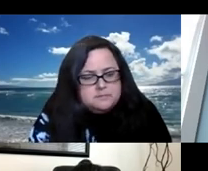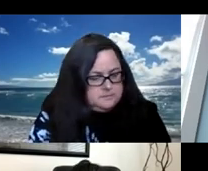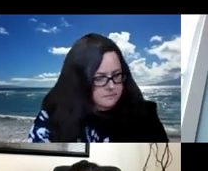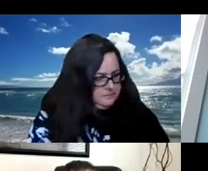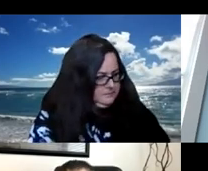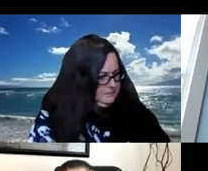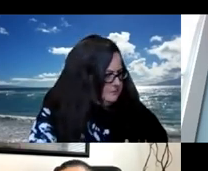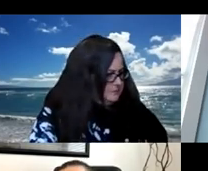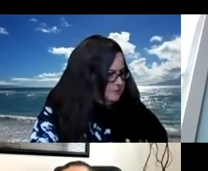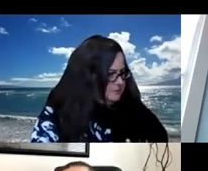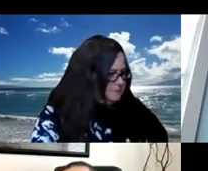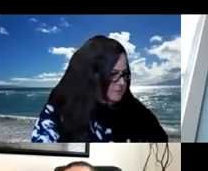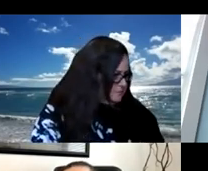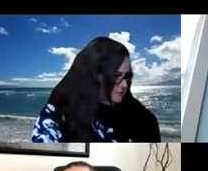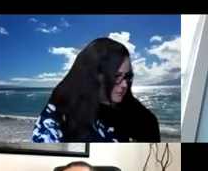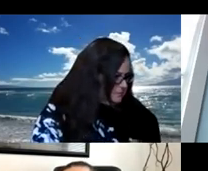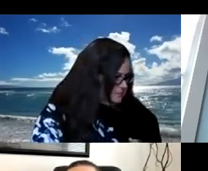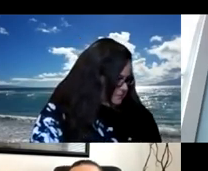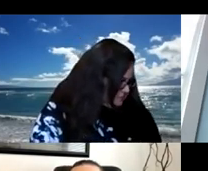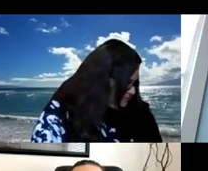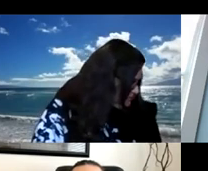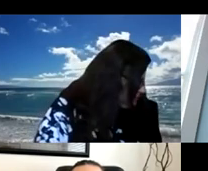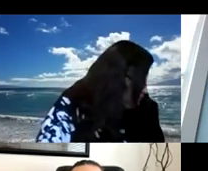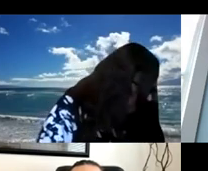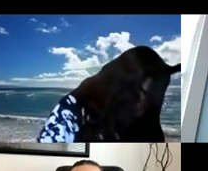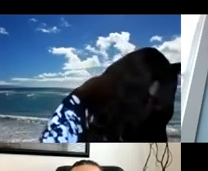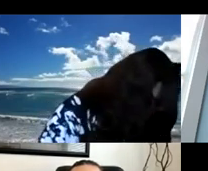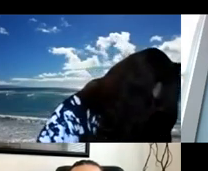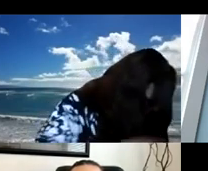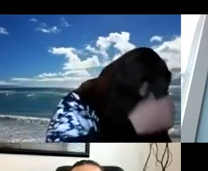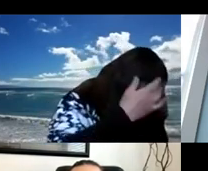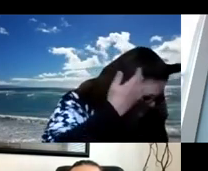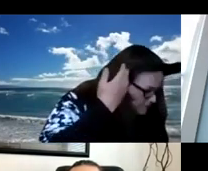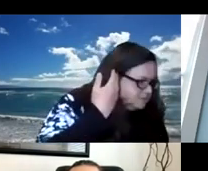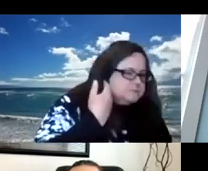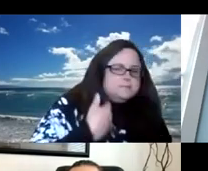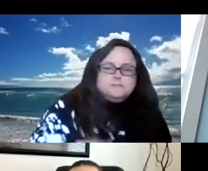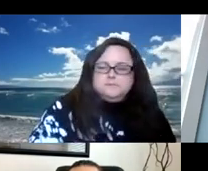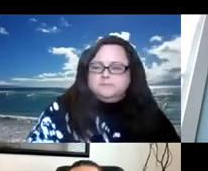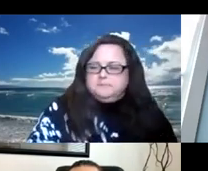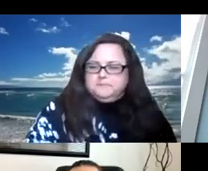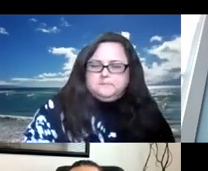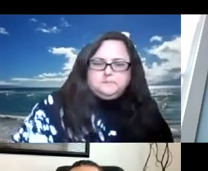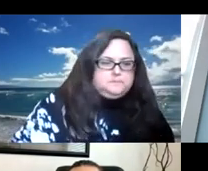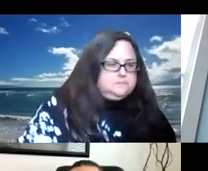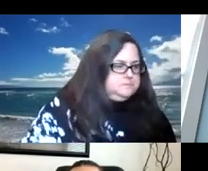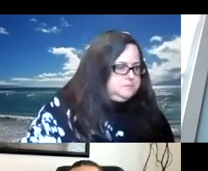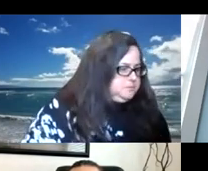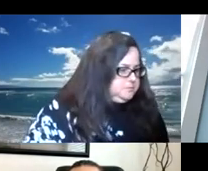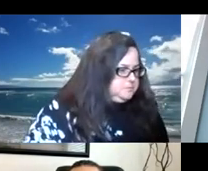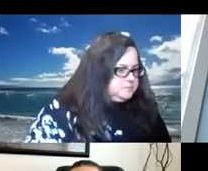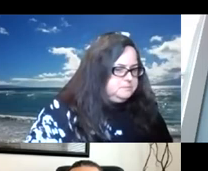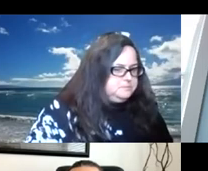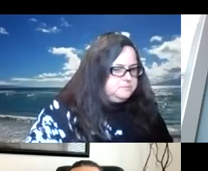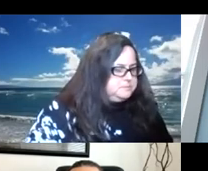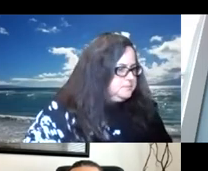things will look like for us as a community as we get beyond this virus. So taking a moment to